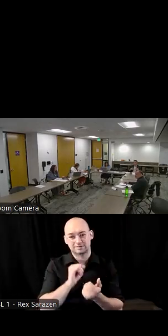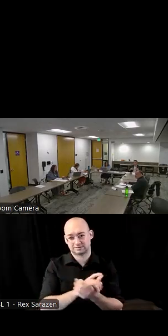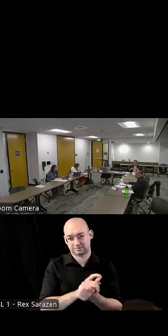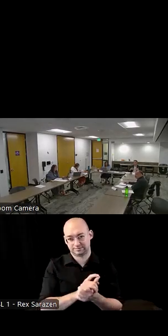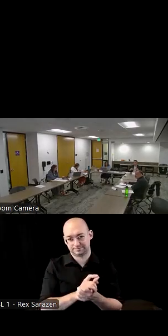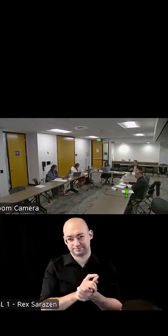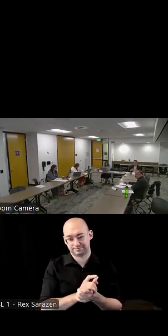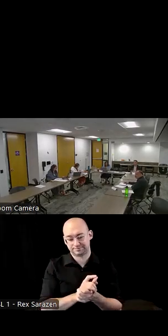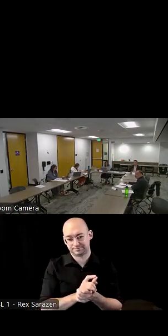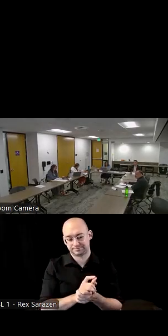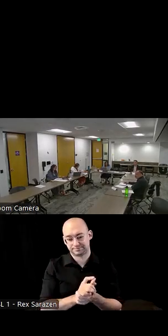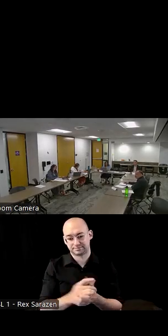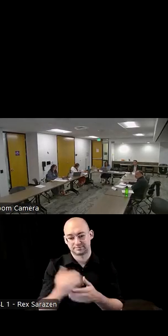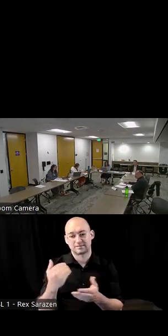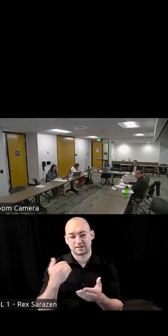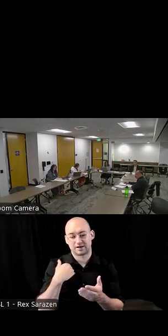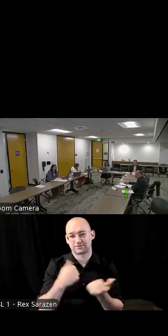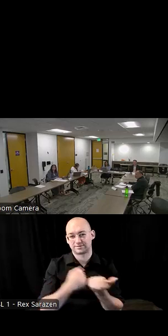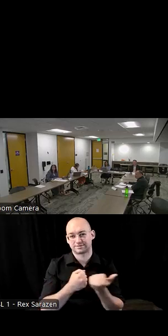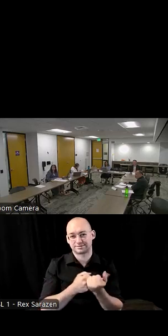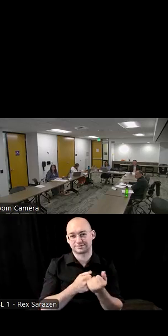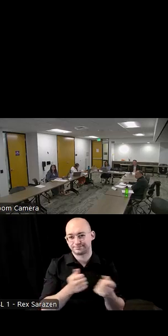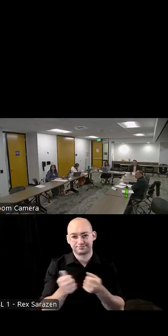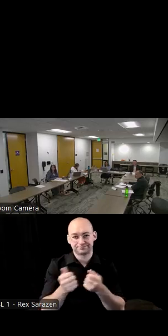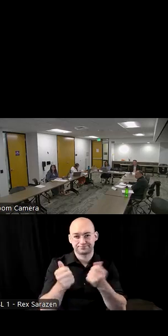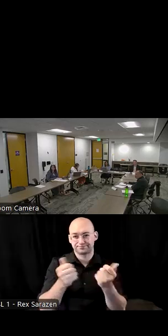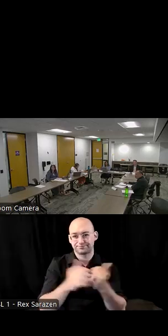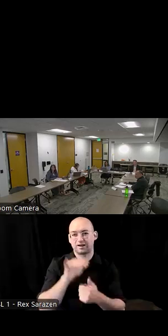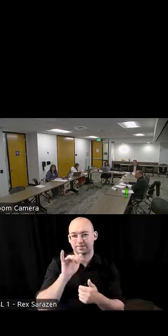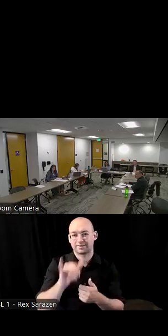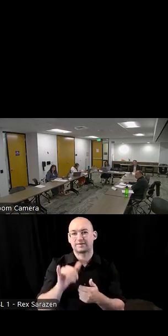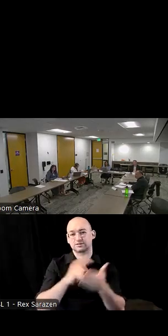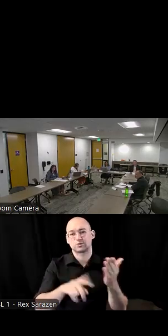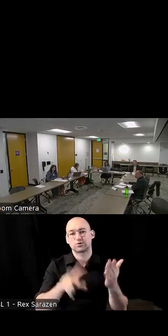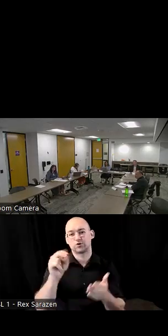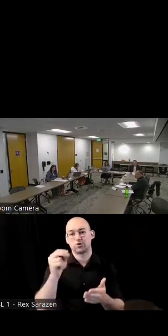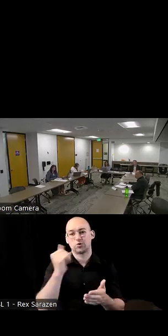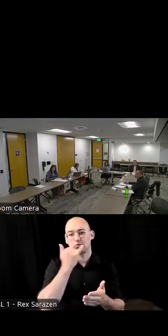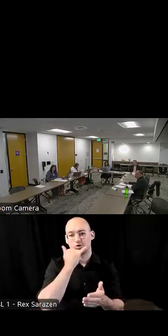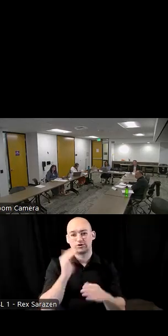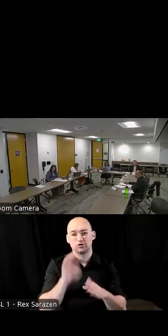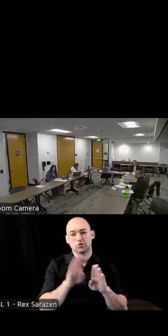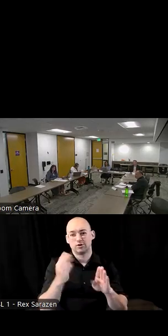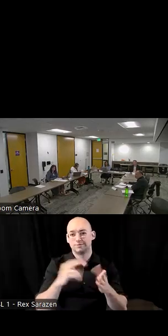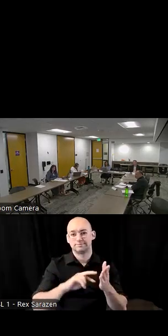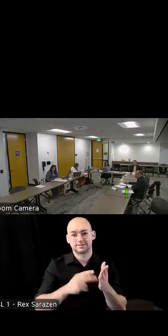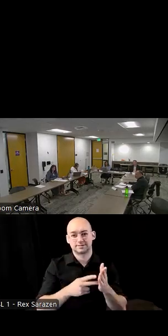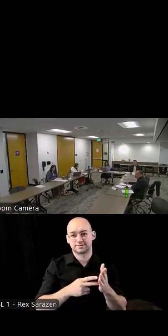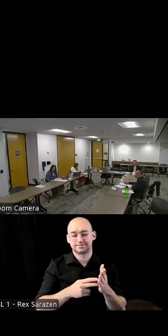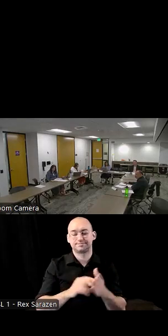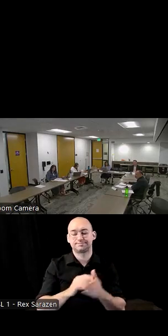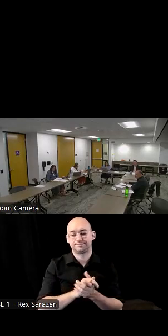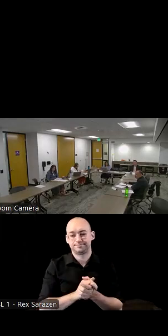have assistance navigating those supports. And that's what really the No Wrong Door system is intended to help with. Next